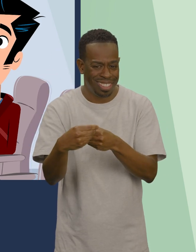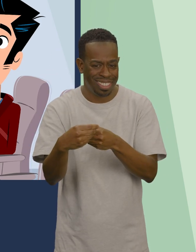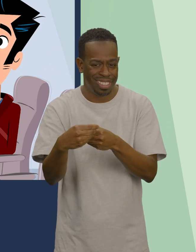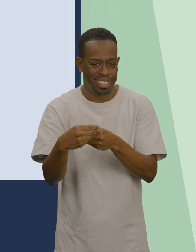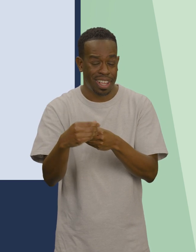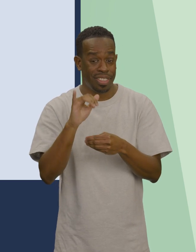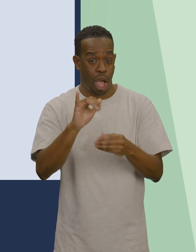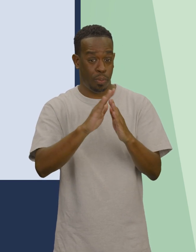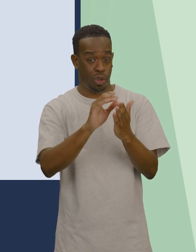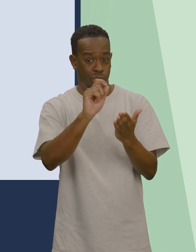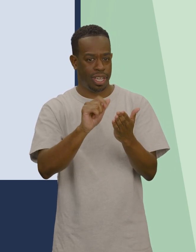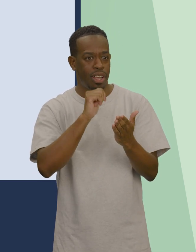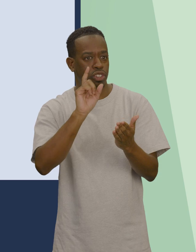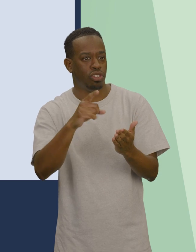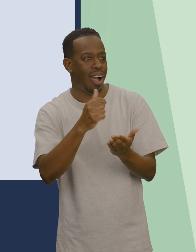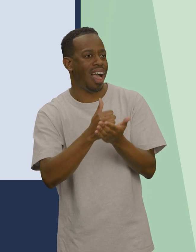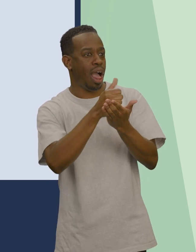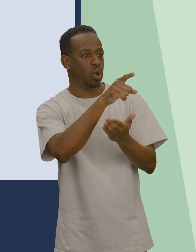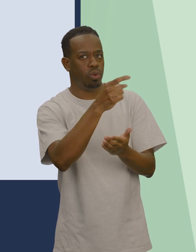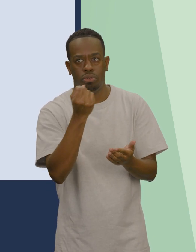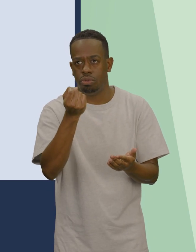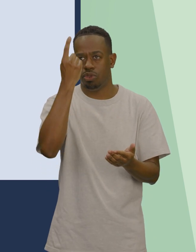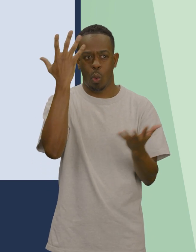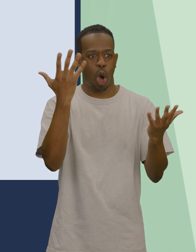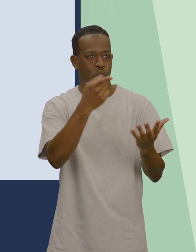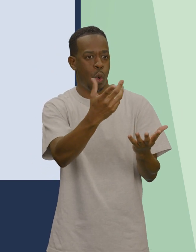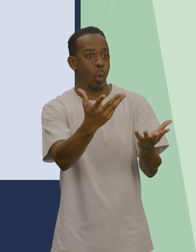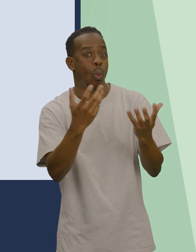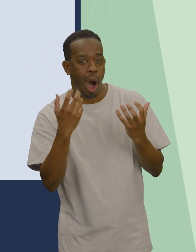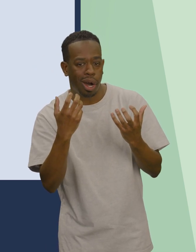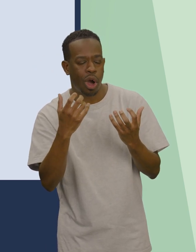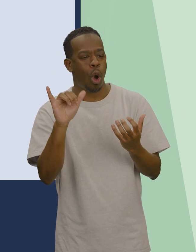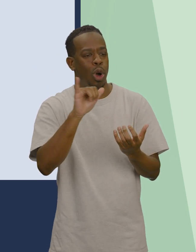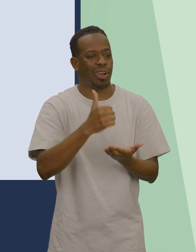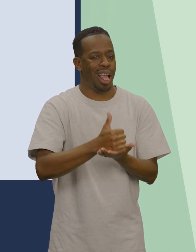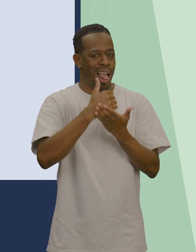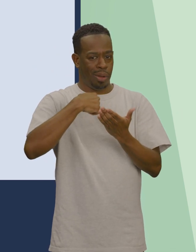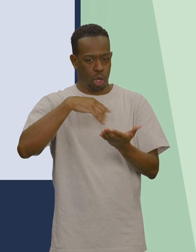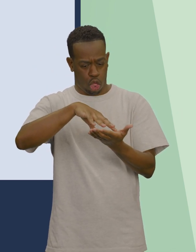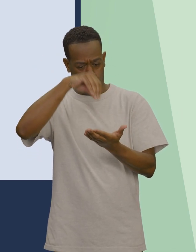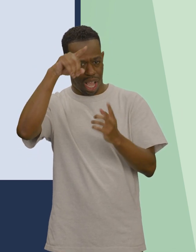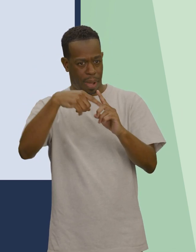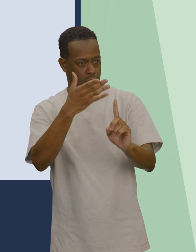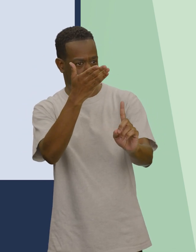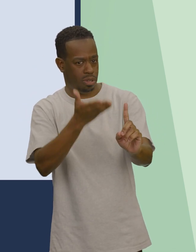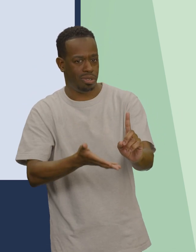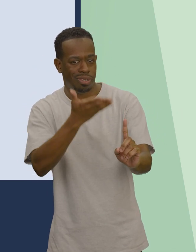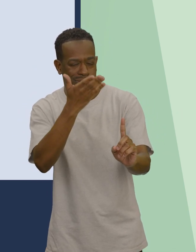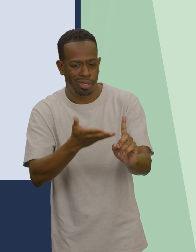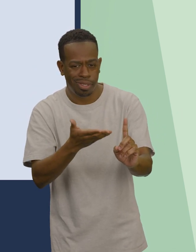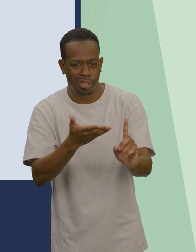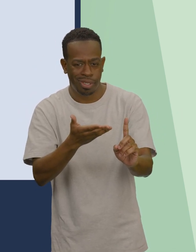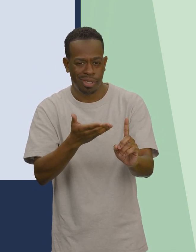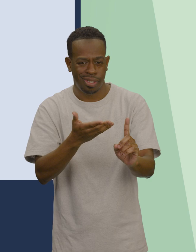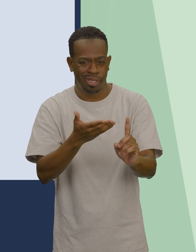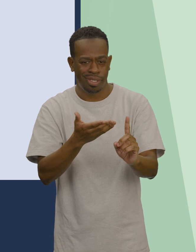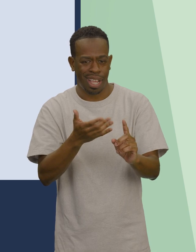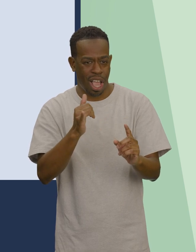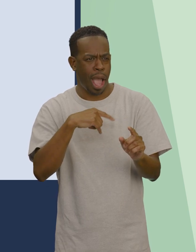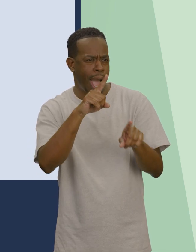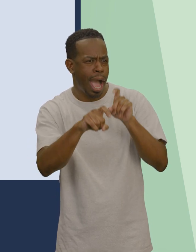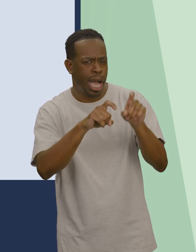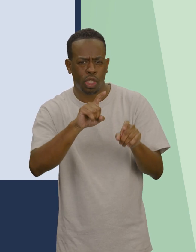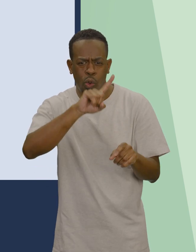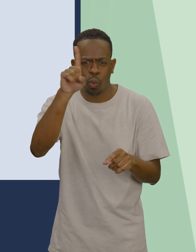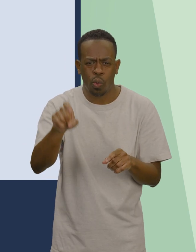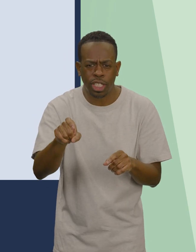grandmother's hair. This workbook isn't just designed to help the user think about what they really want. It also helps us learn more about them, so